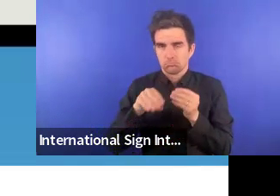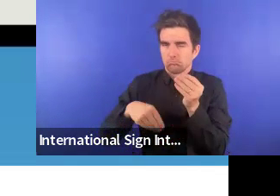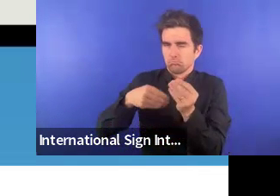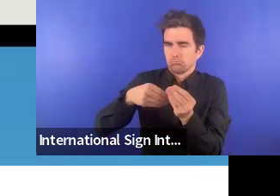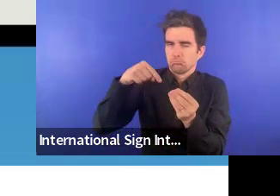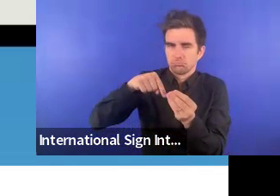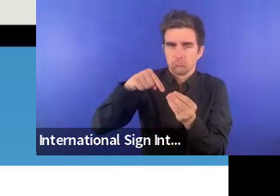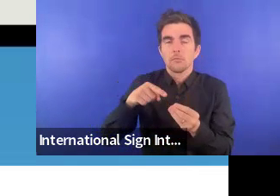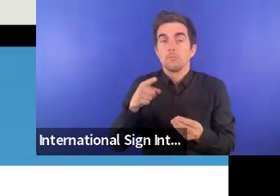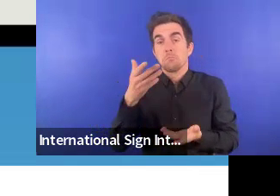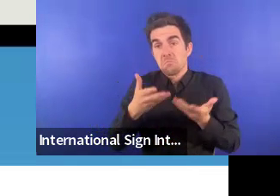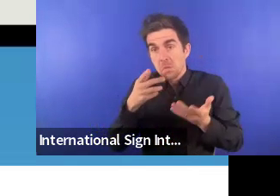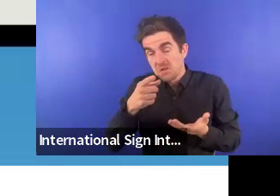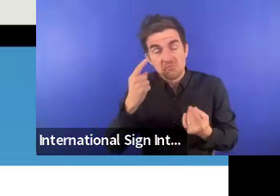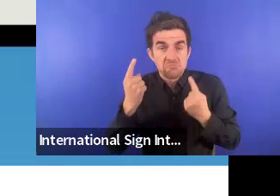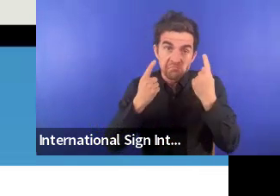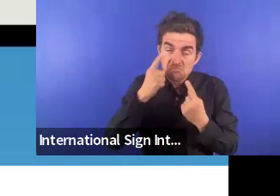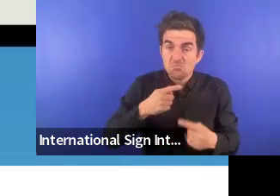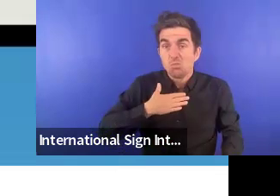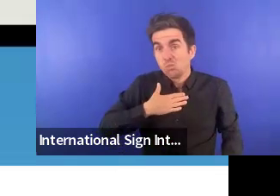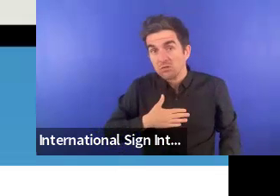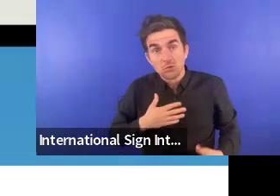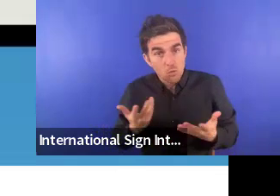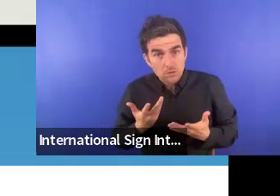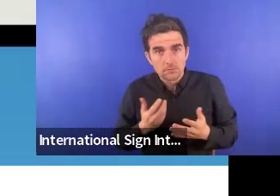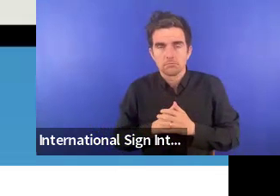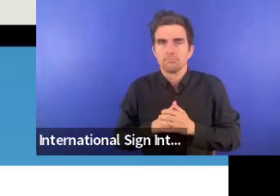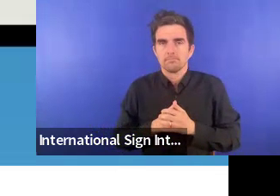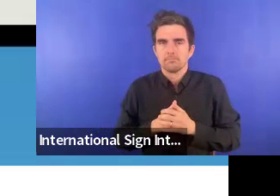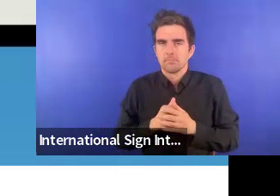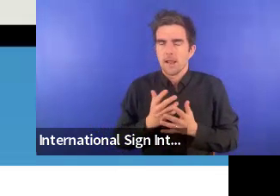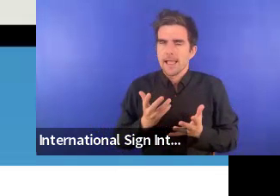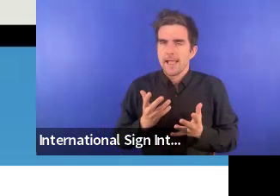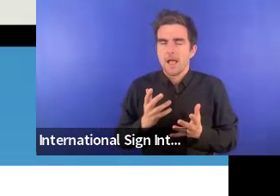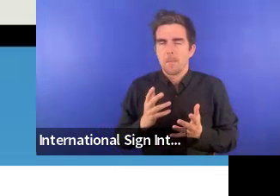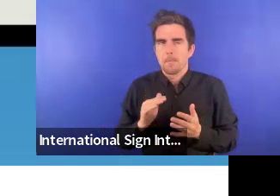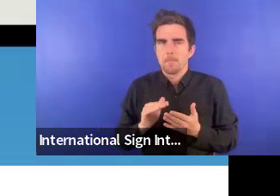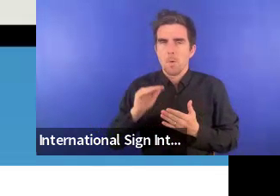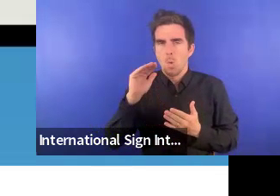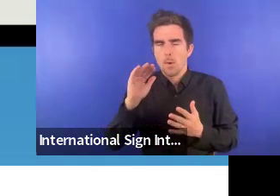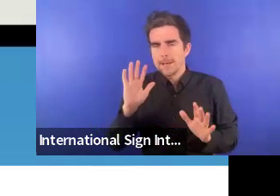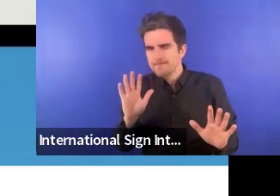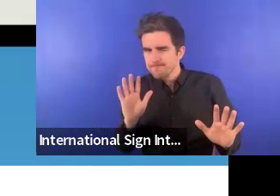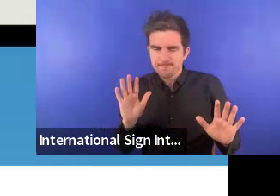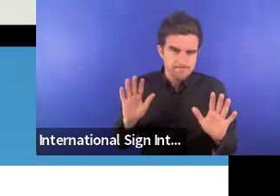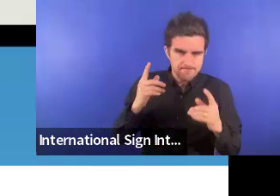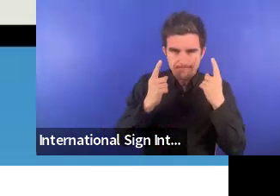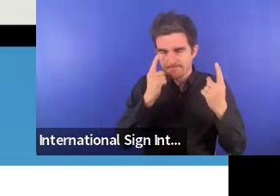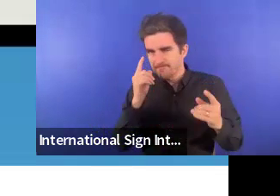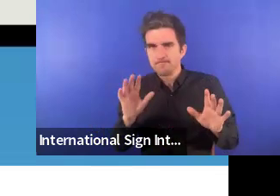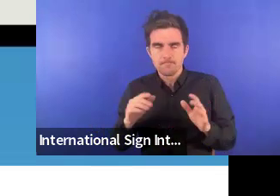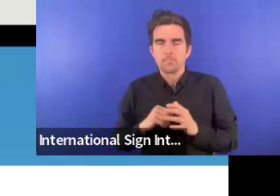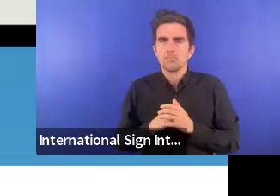to leverage public support, meaning putting your issue out there. But,